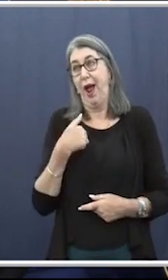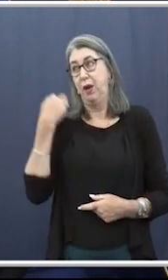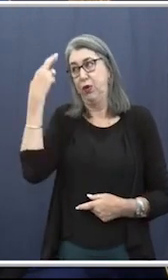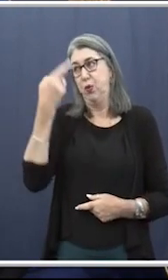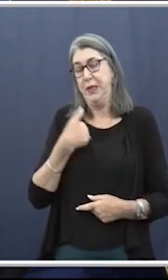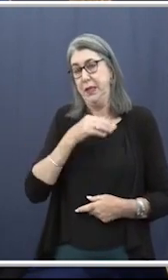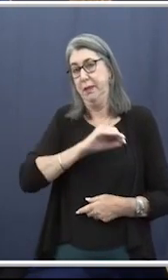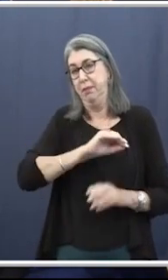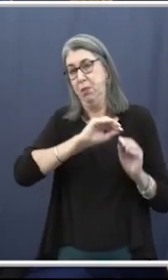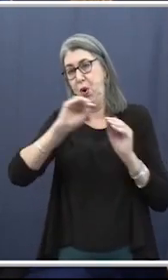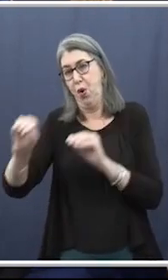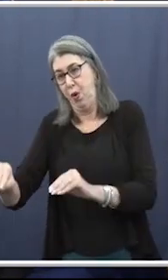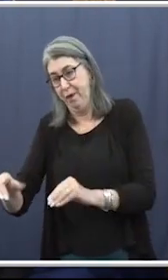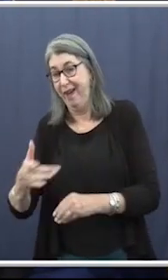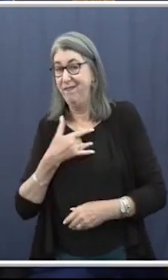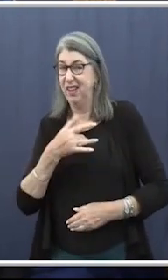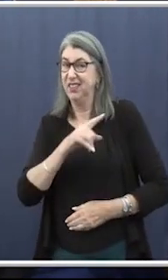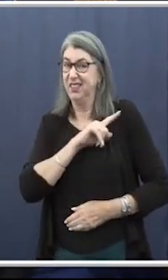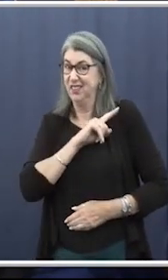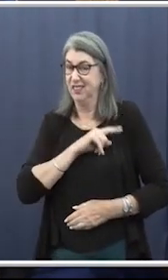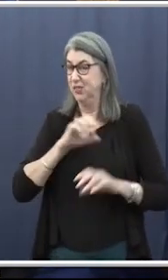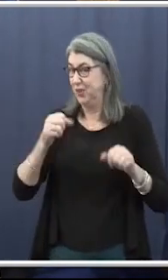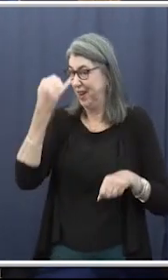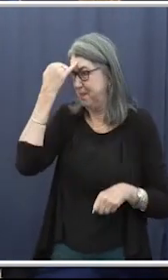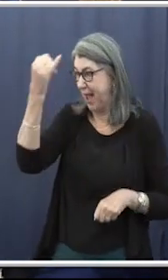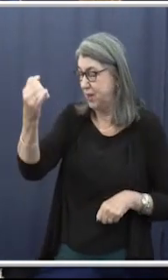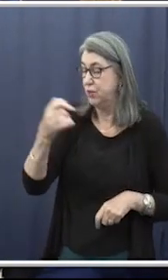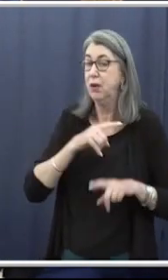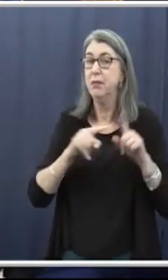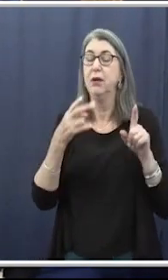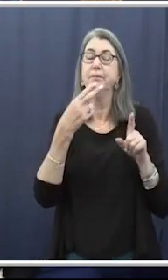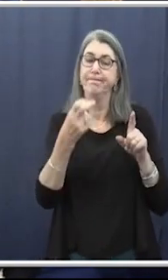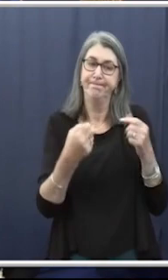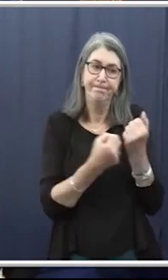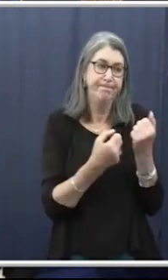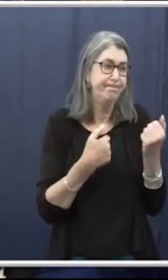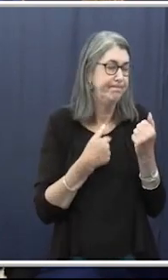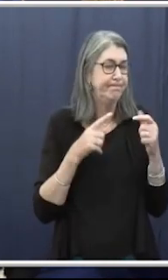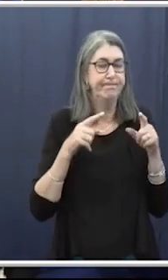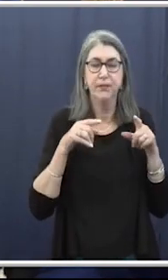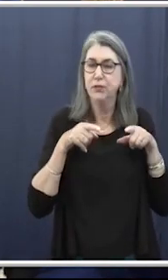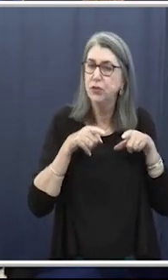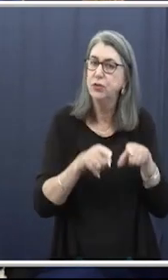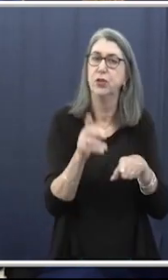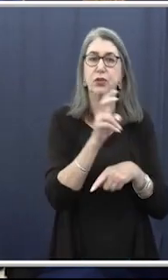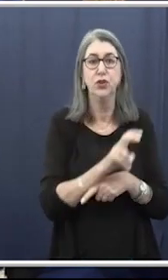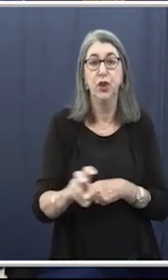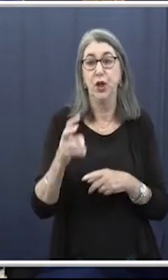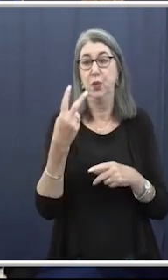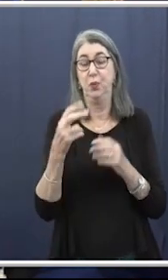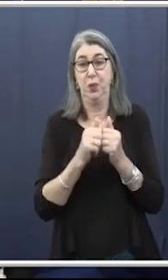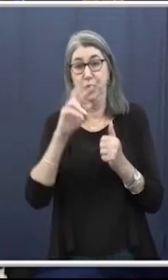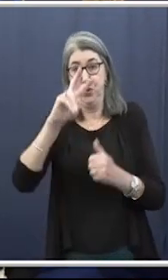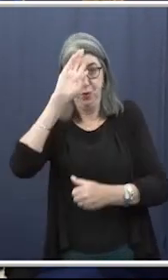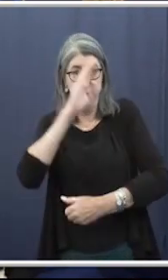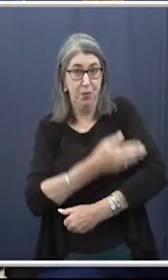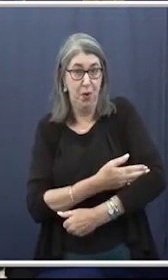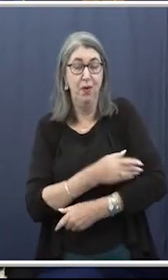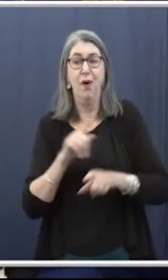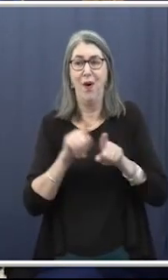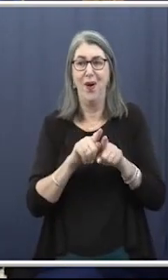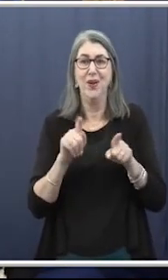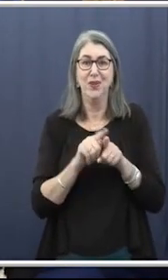I was the reason, you know, I felt a lot of guilt, you can imagine. But he was supporting me throughout that journey with our 2 boys who are also